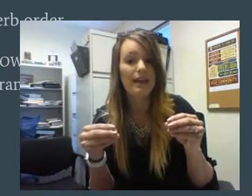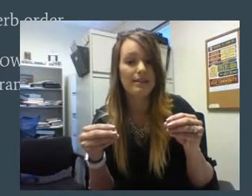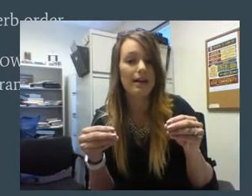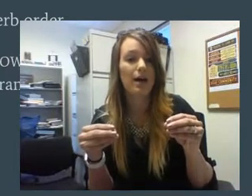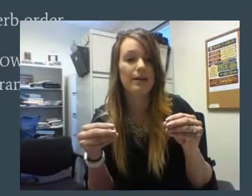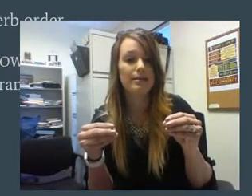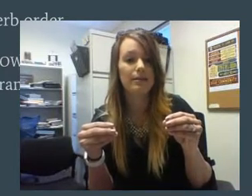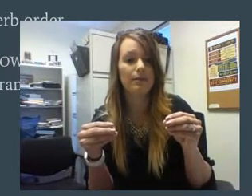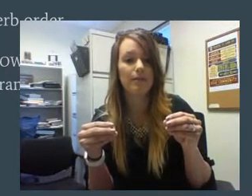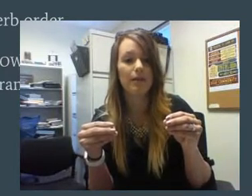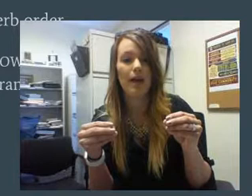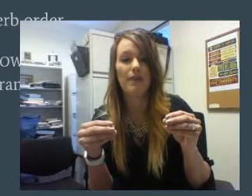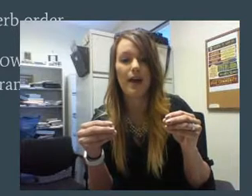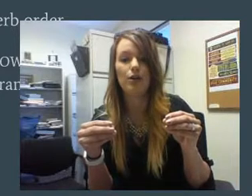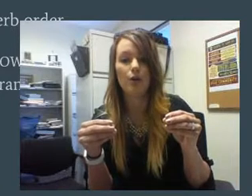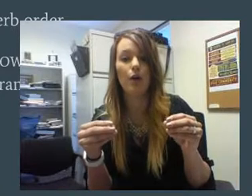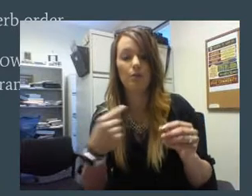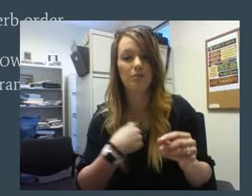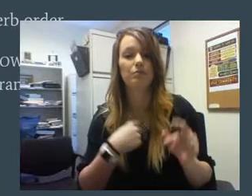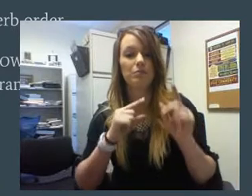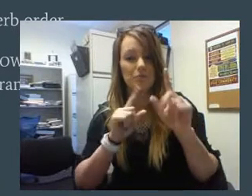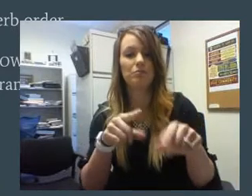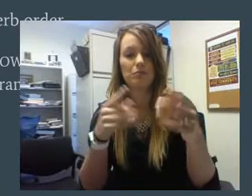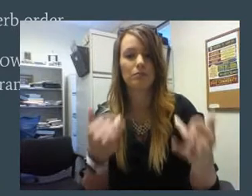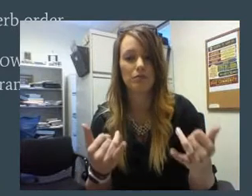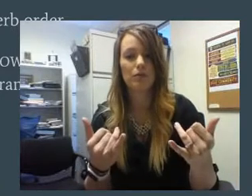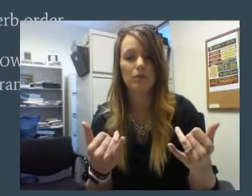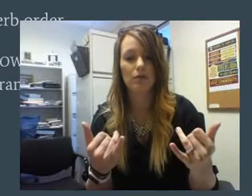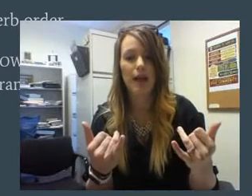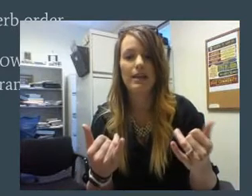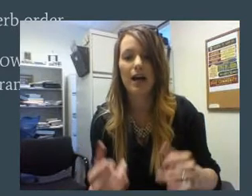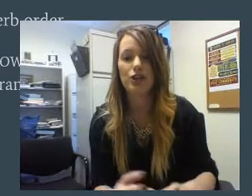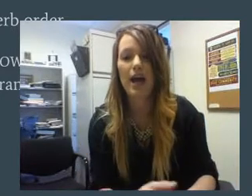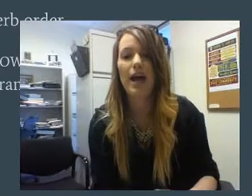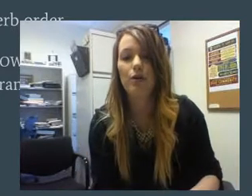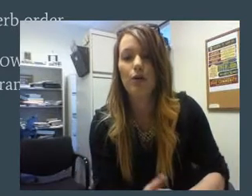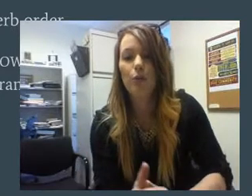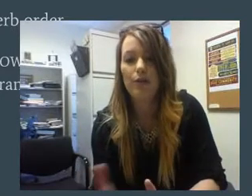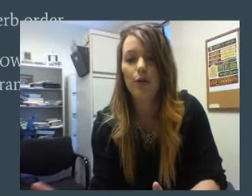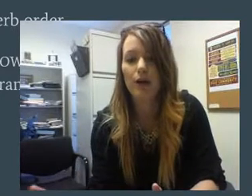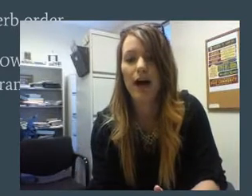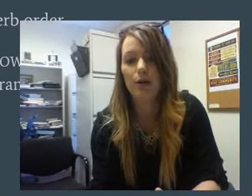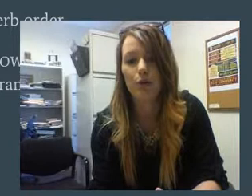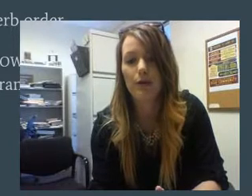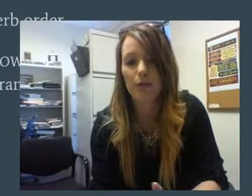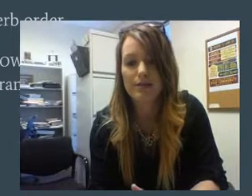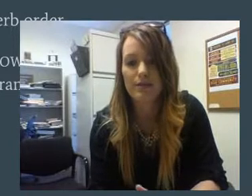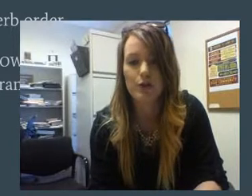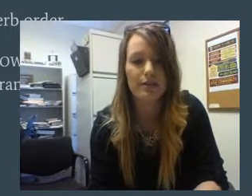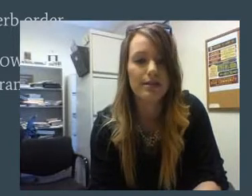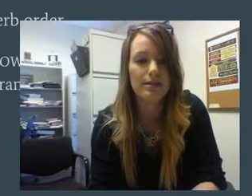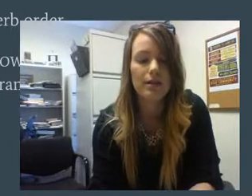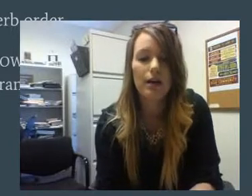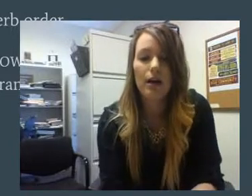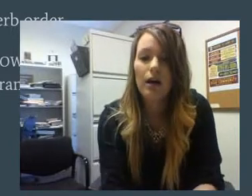That is the comment. And then, you go and nod your head with your comment or with the rest